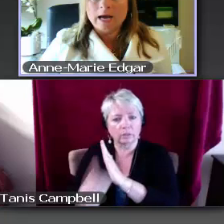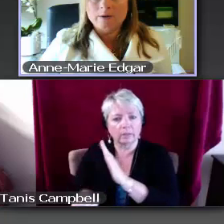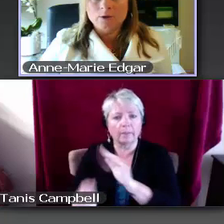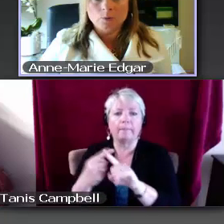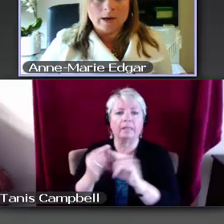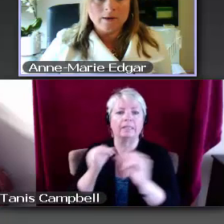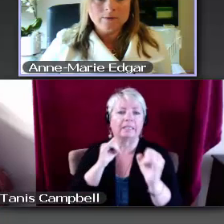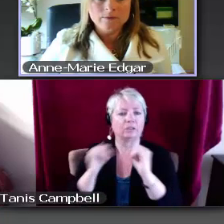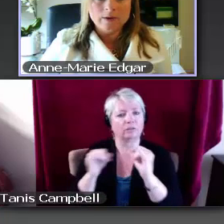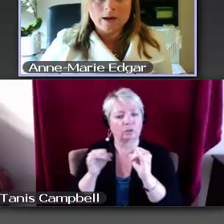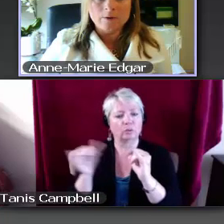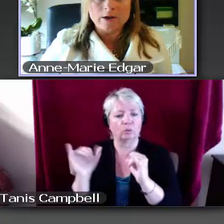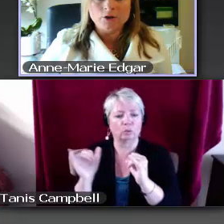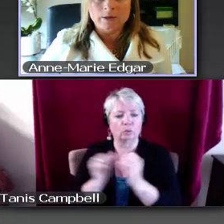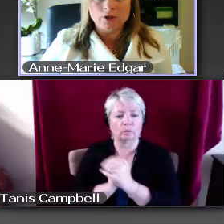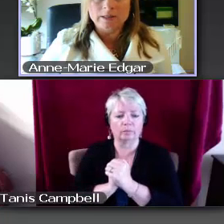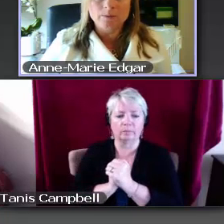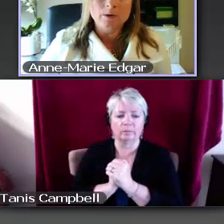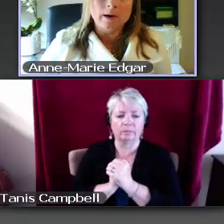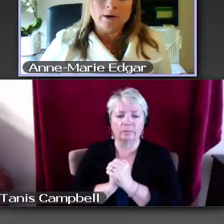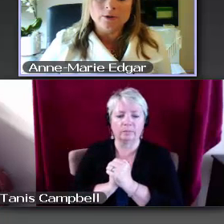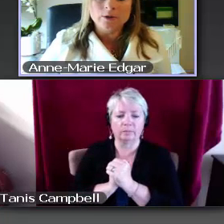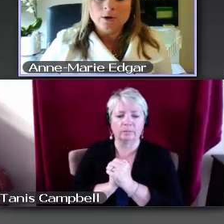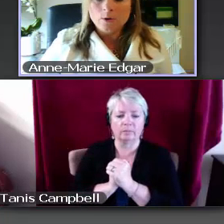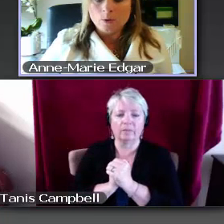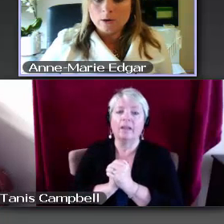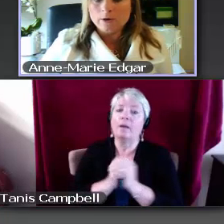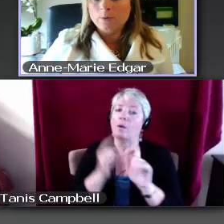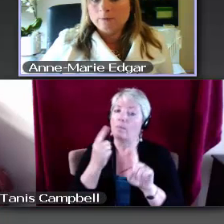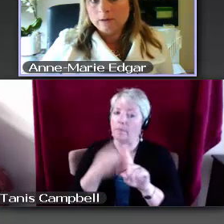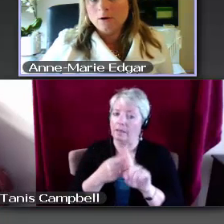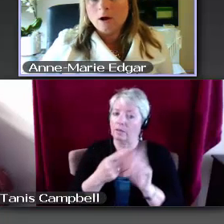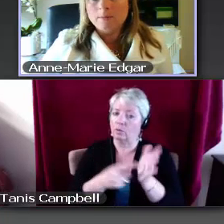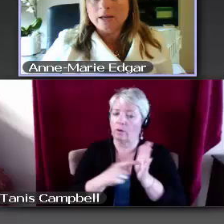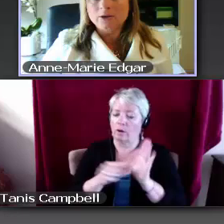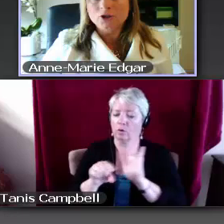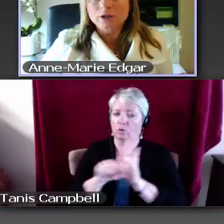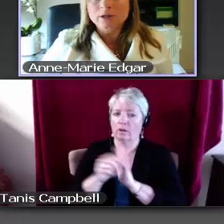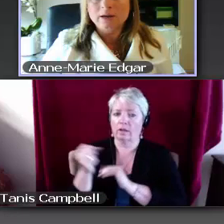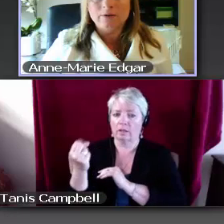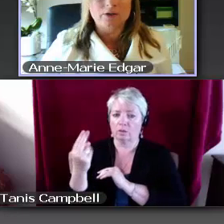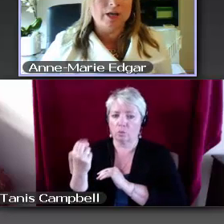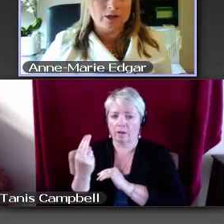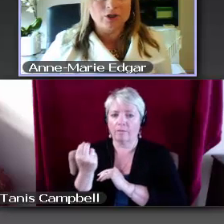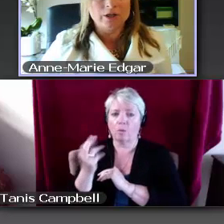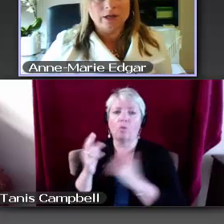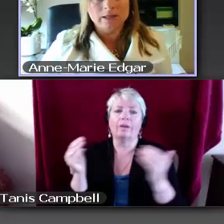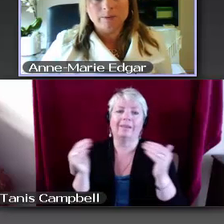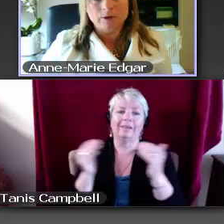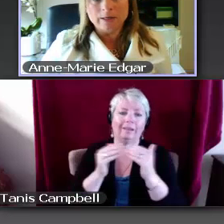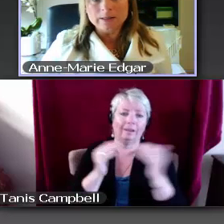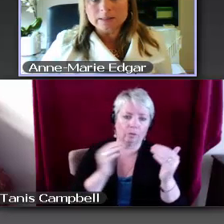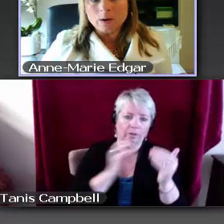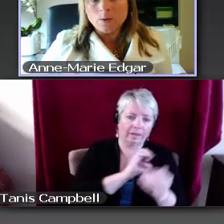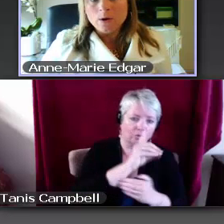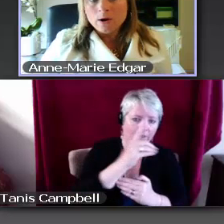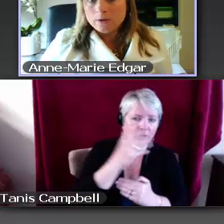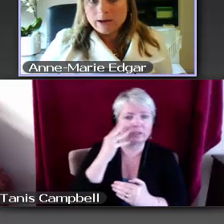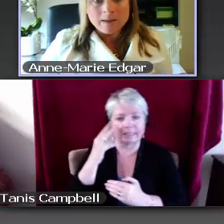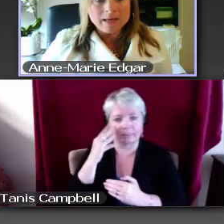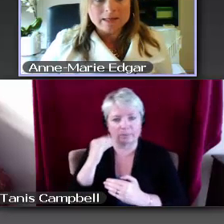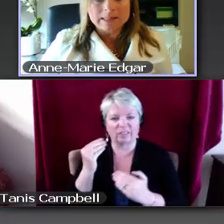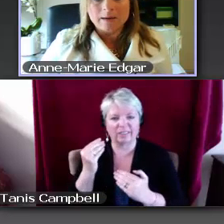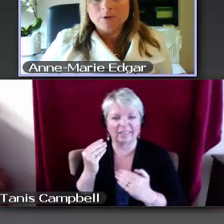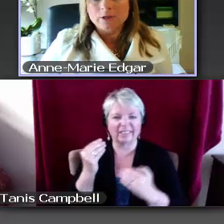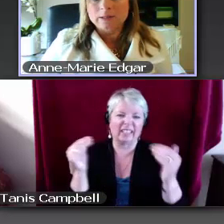grade 12 graduation is required, or an equivalent combination of education and experience. So